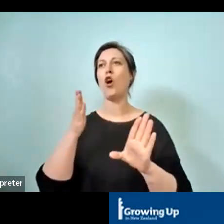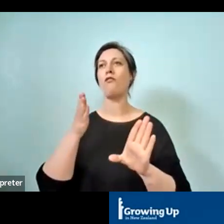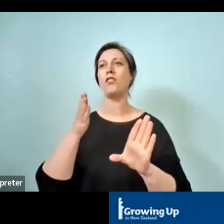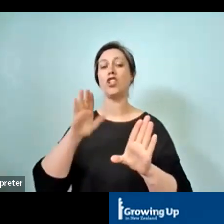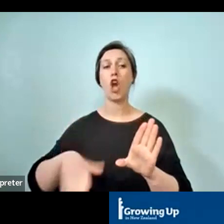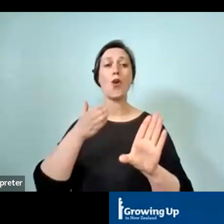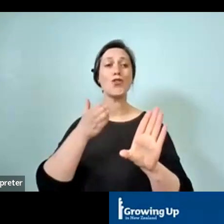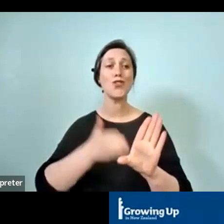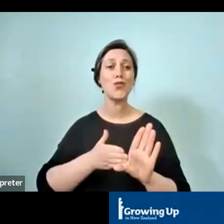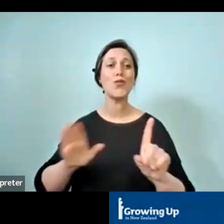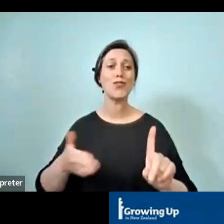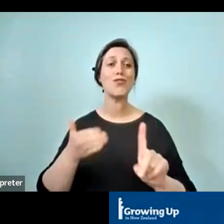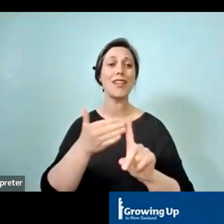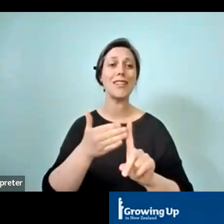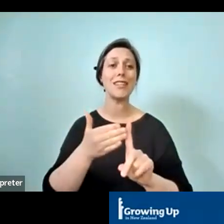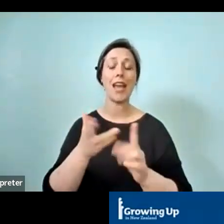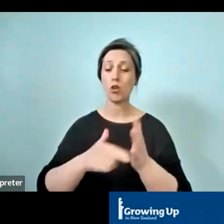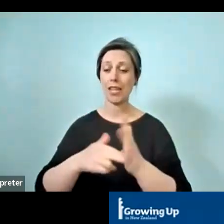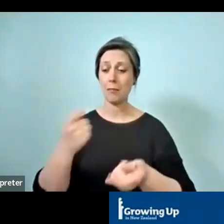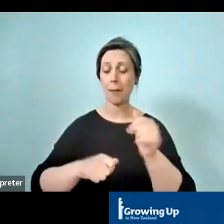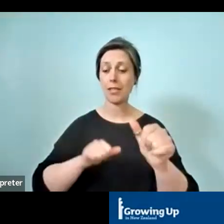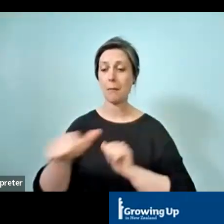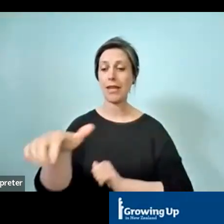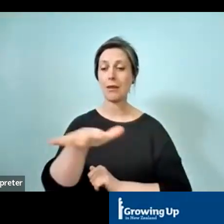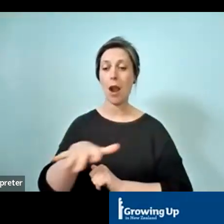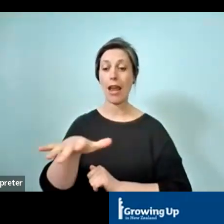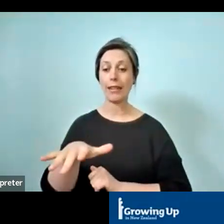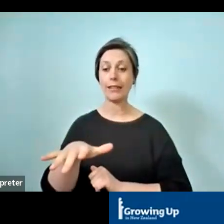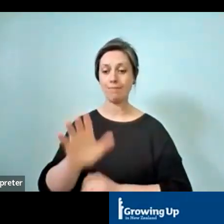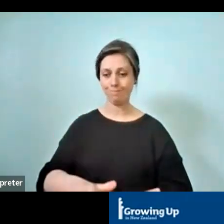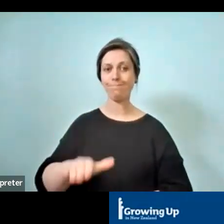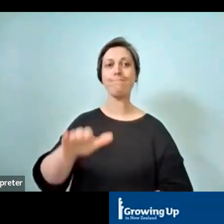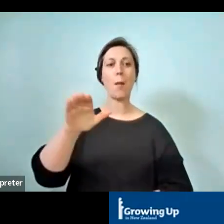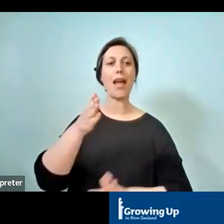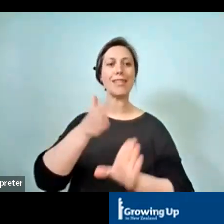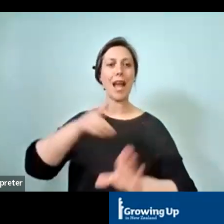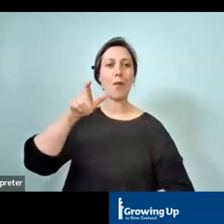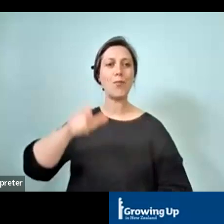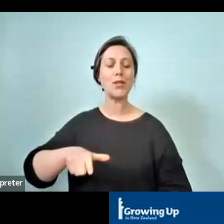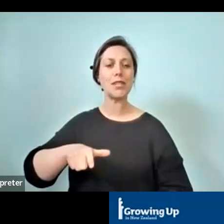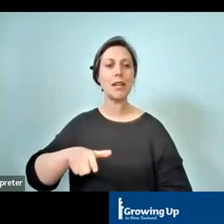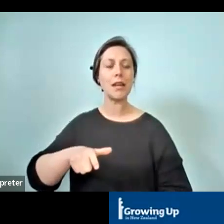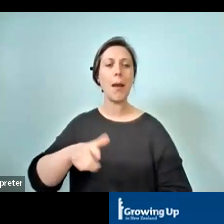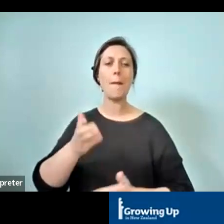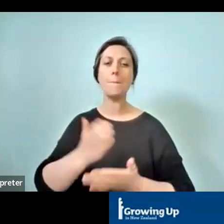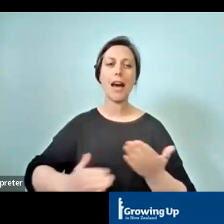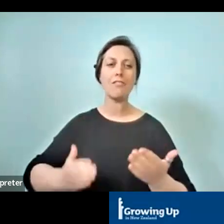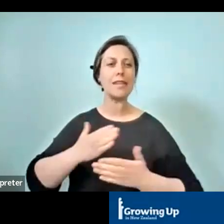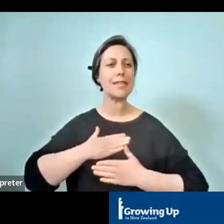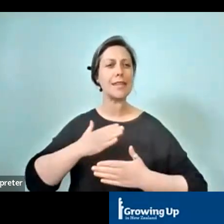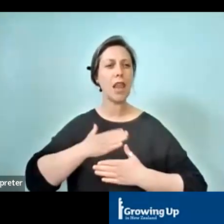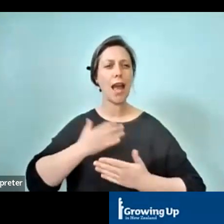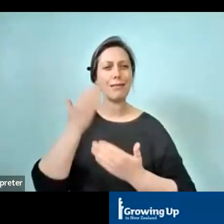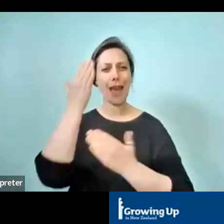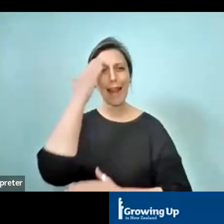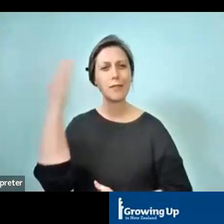New Zealand's the best place to be a child and a young person. And so part of me doesn't like that aspiration, because I don't know if we should be comparing ourselves